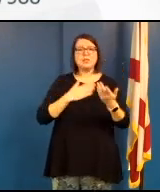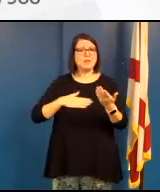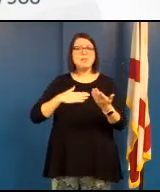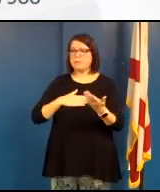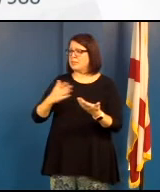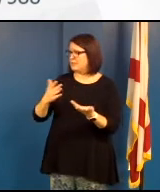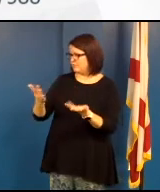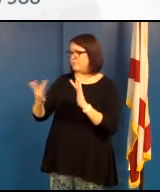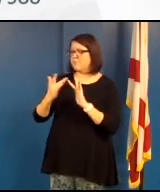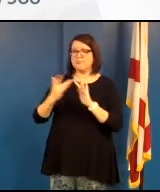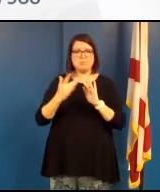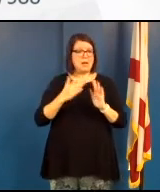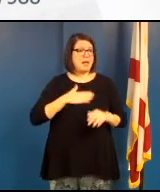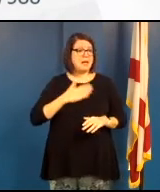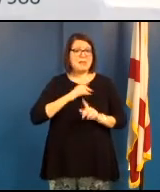answer any questions.